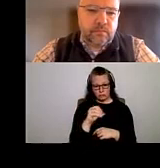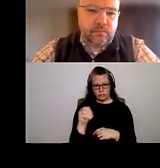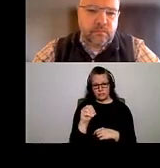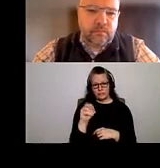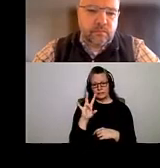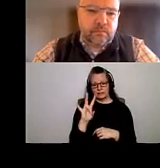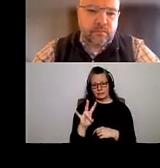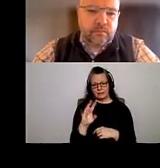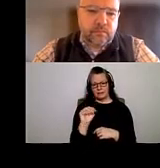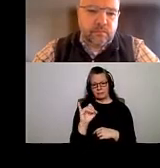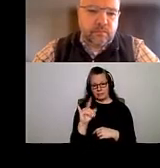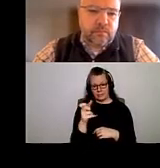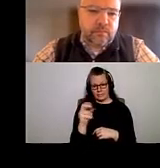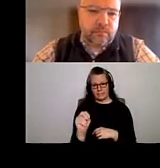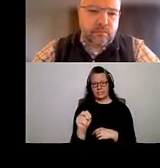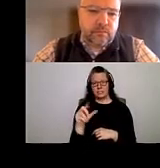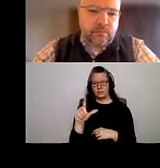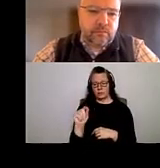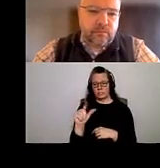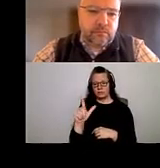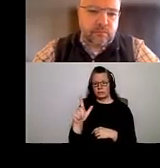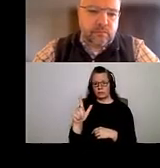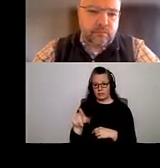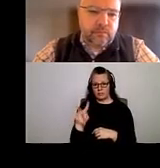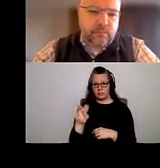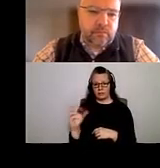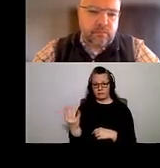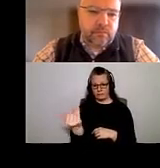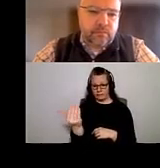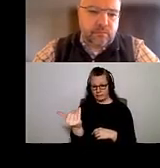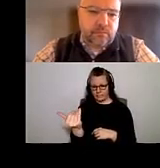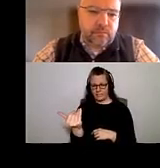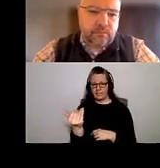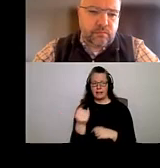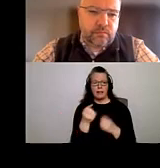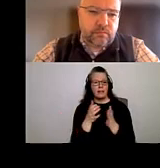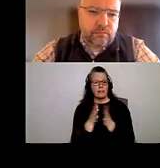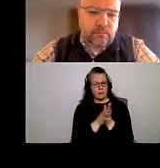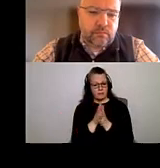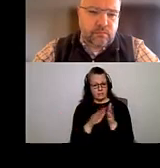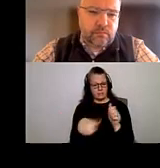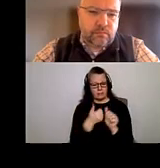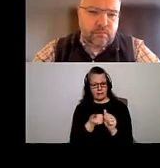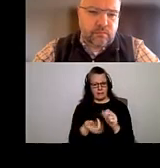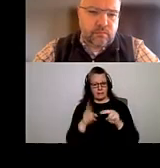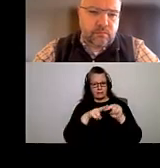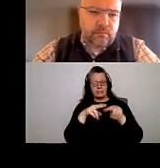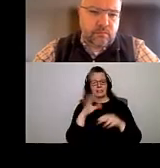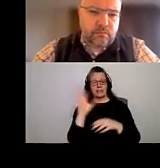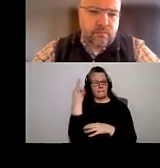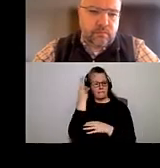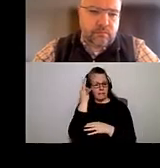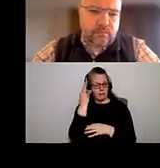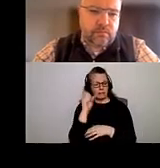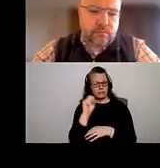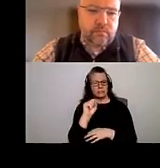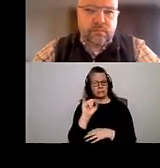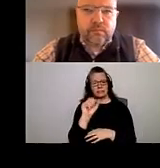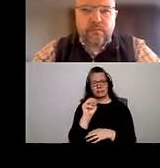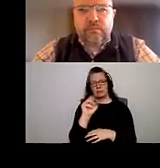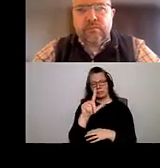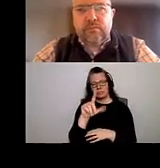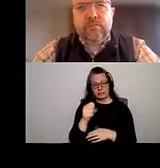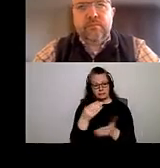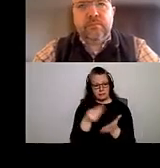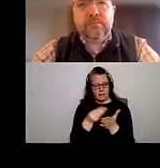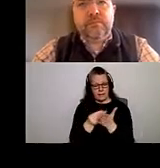2021, 215. The driver behind the 2020 increase is the federal stimulus dollars paid to hospitals to help them through the